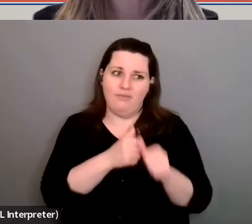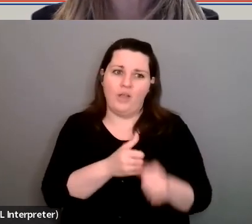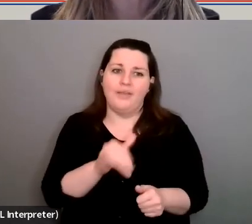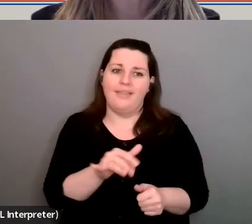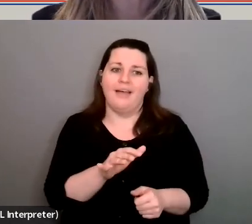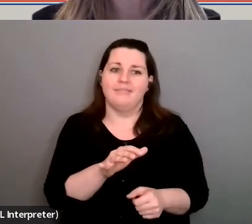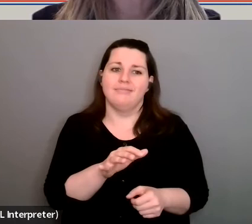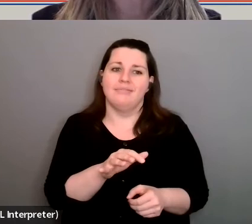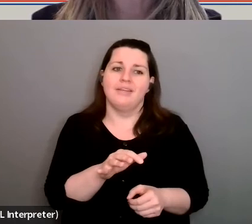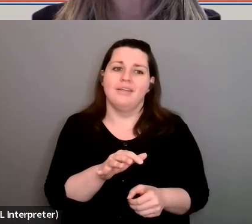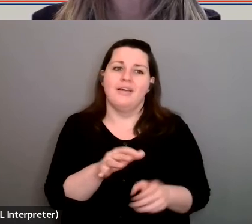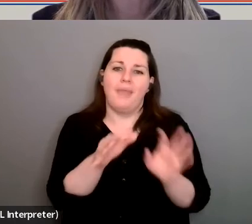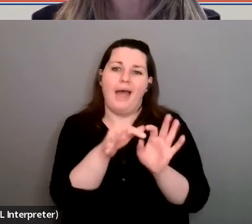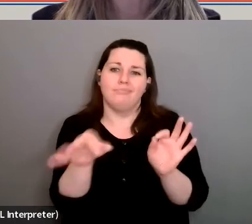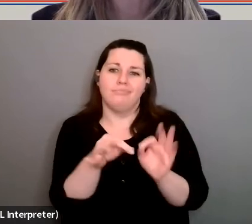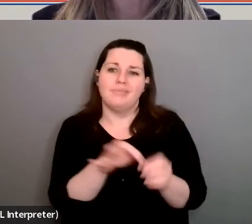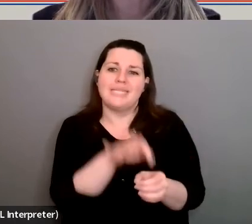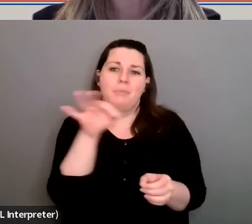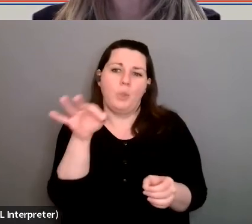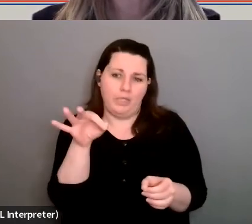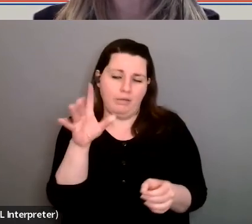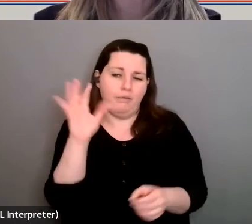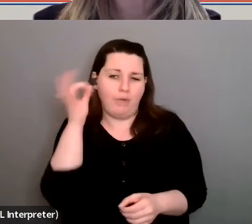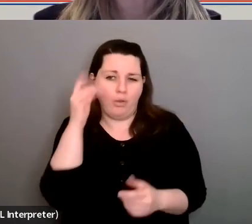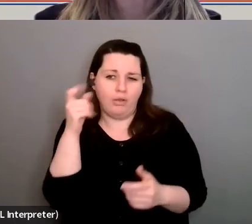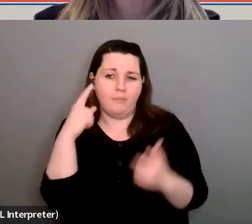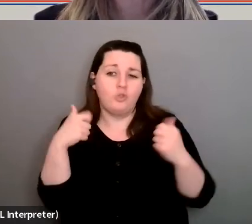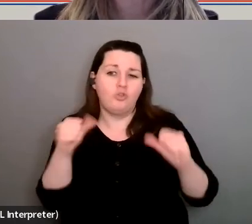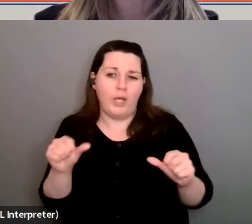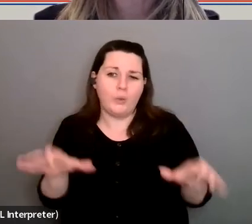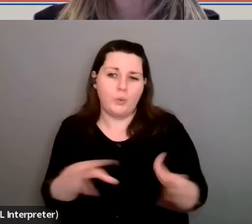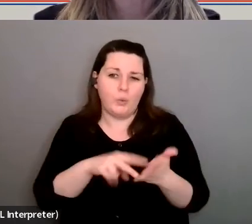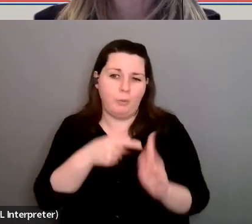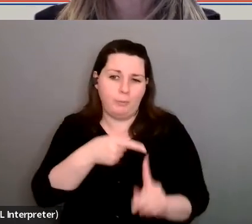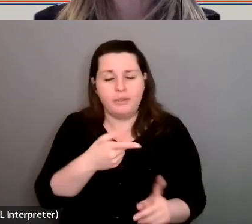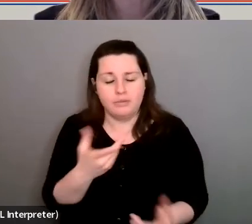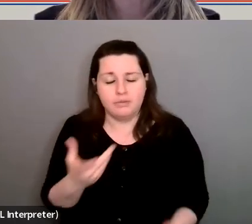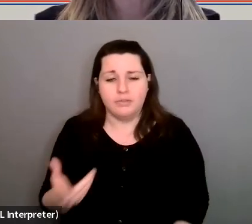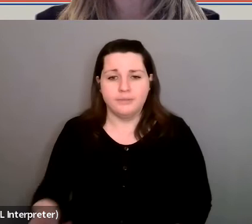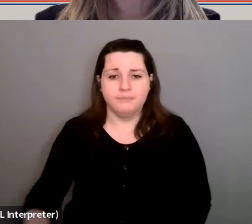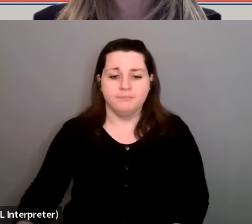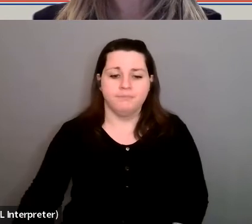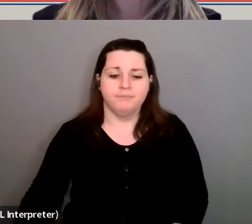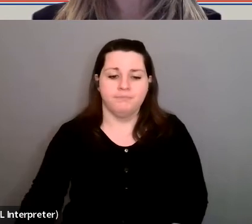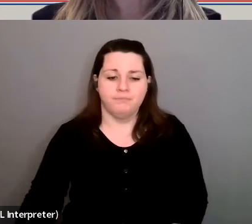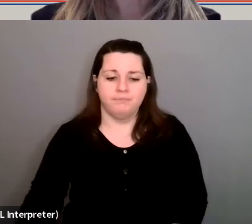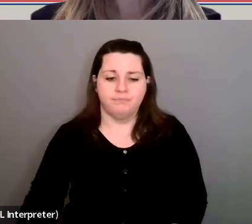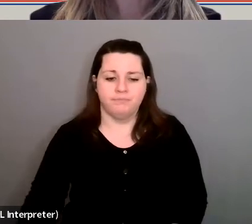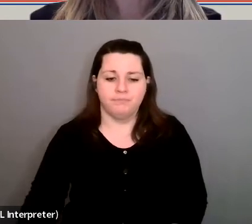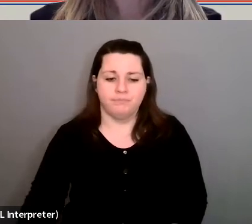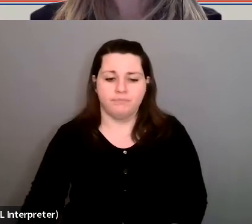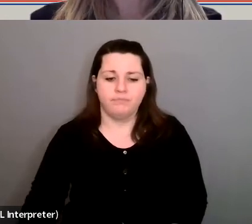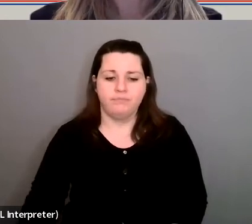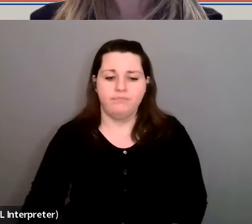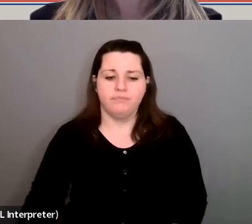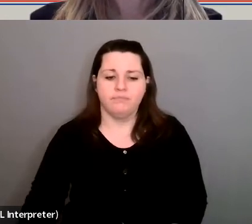that what the federal government was trying to do with these qualified disability related expenses.